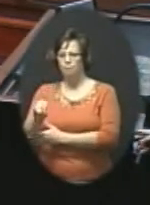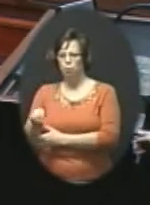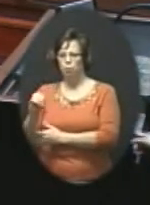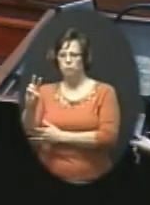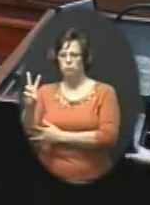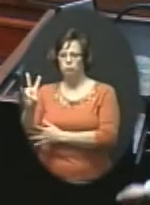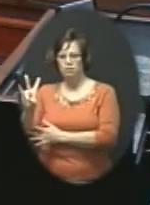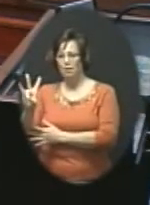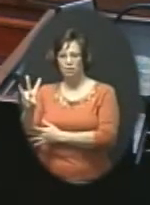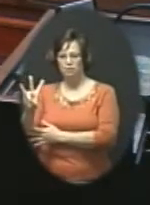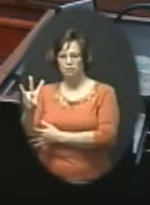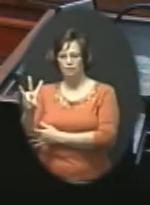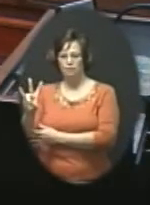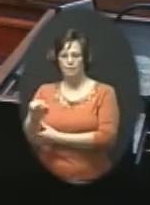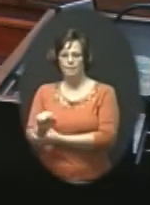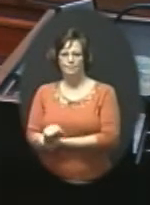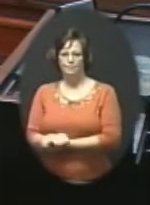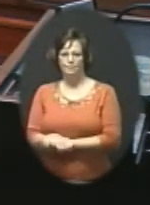5.07.